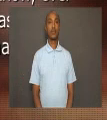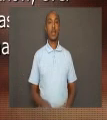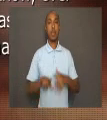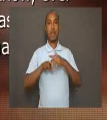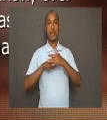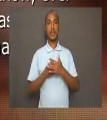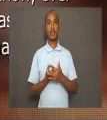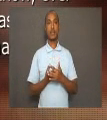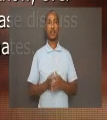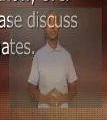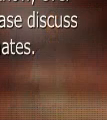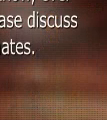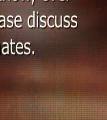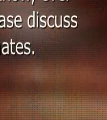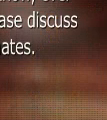Begin.